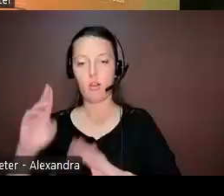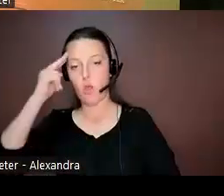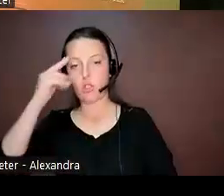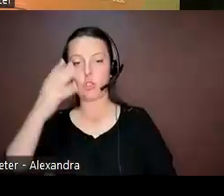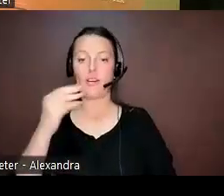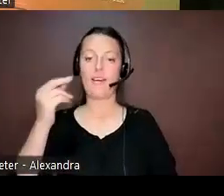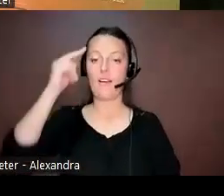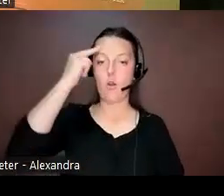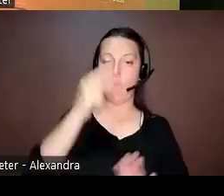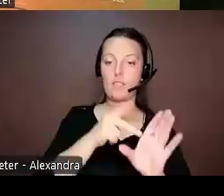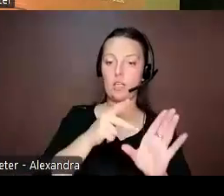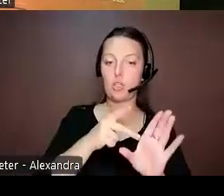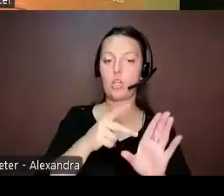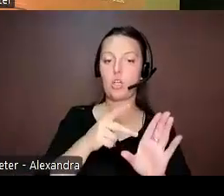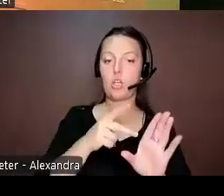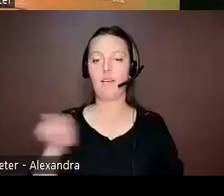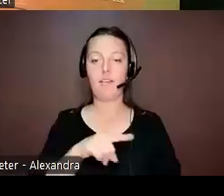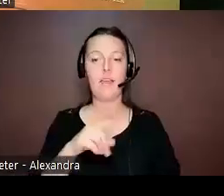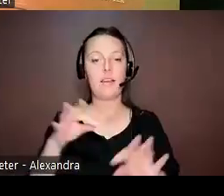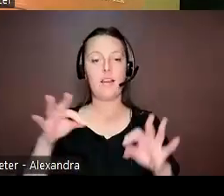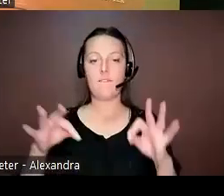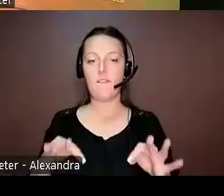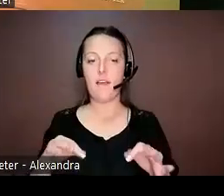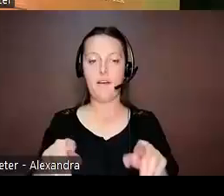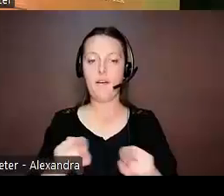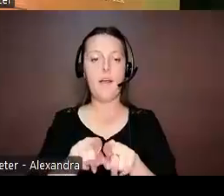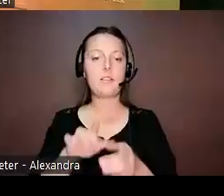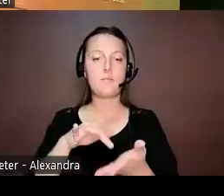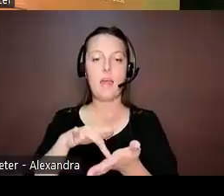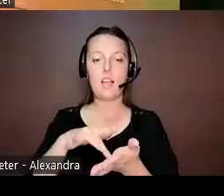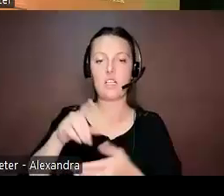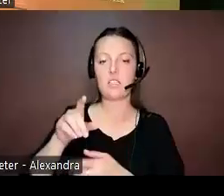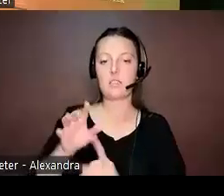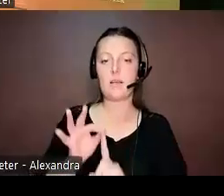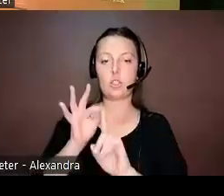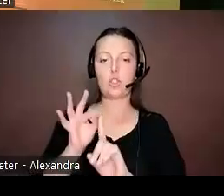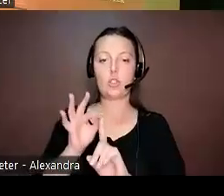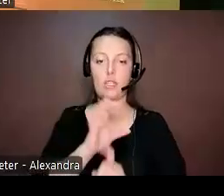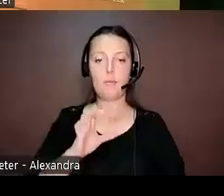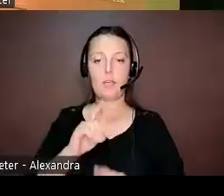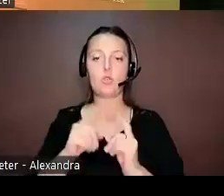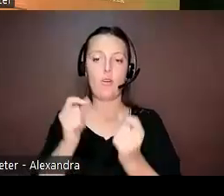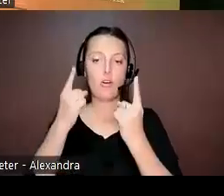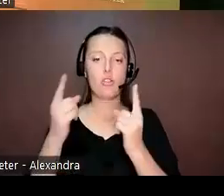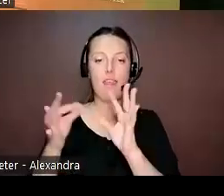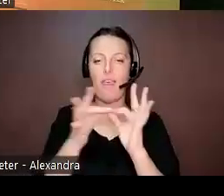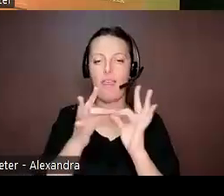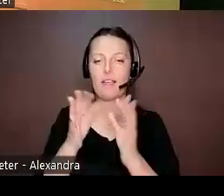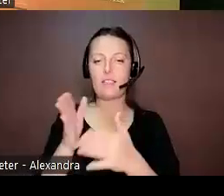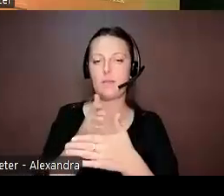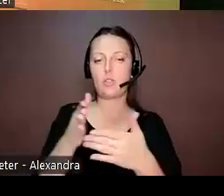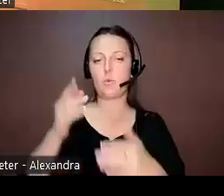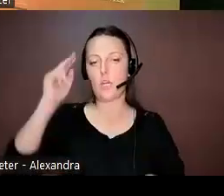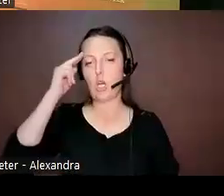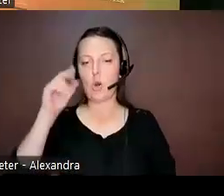specialty community to better understand links between neuroscience and behavior and to the care of individuals